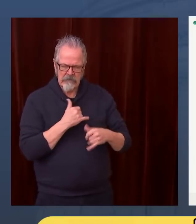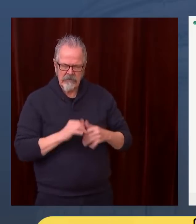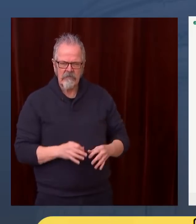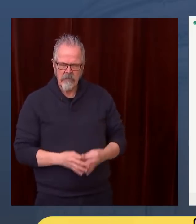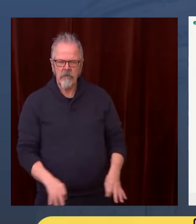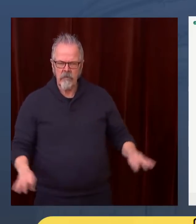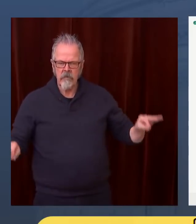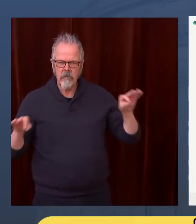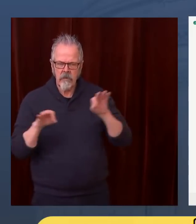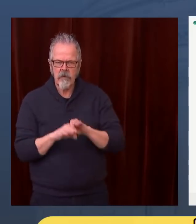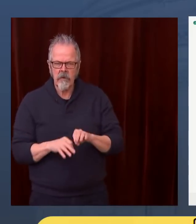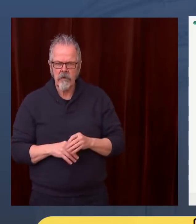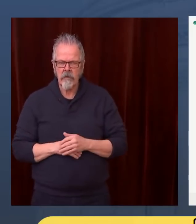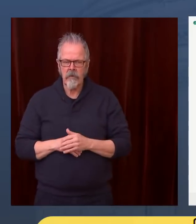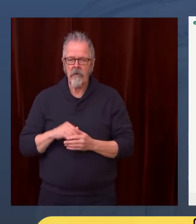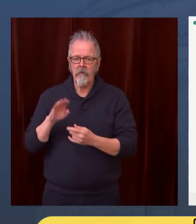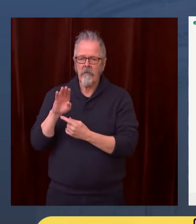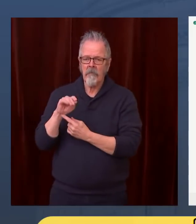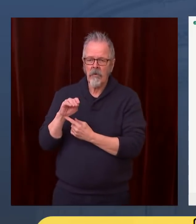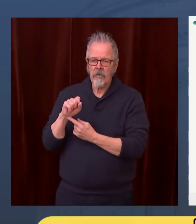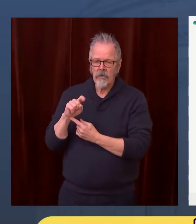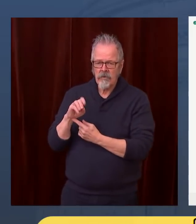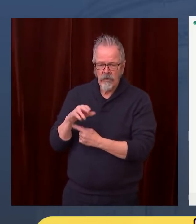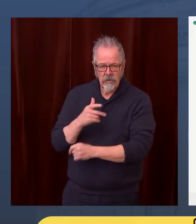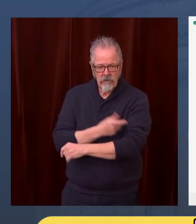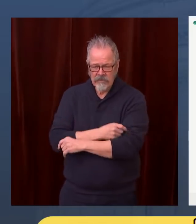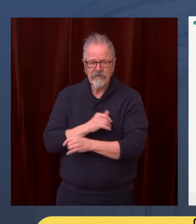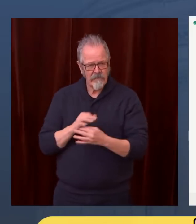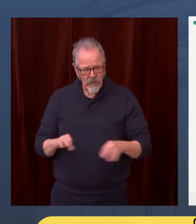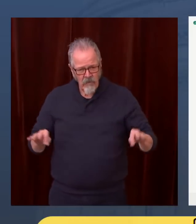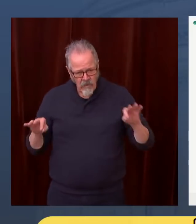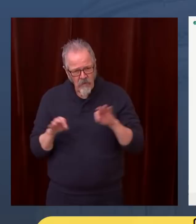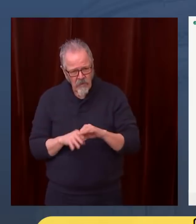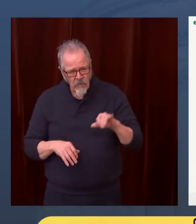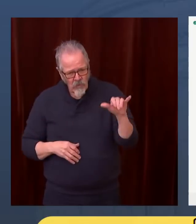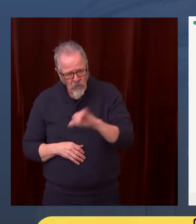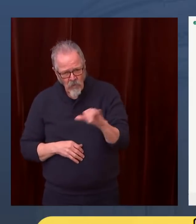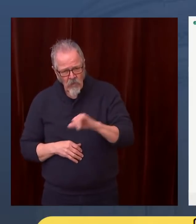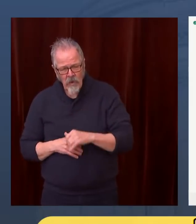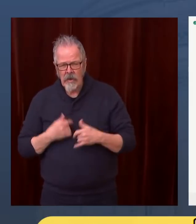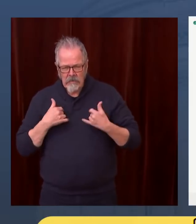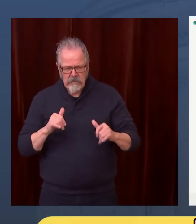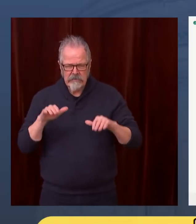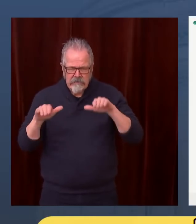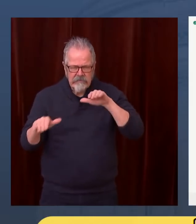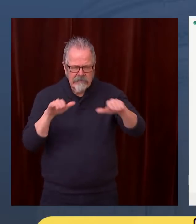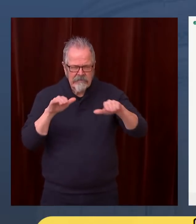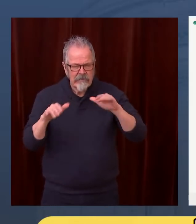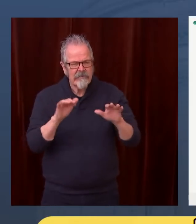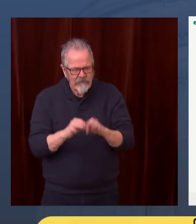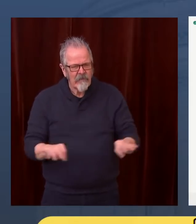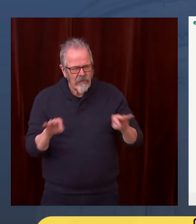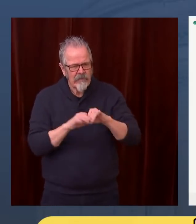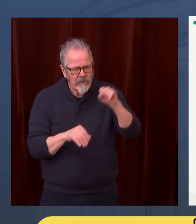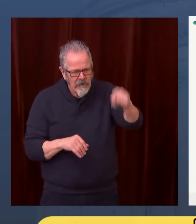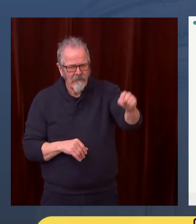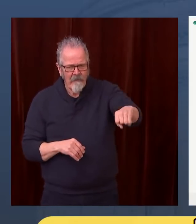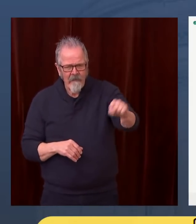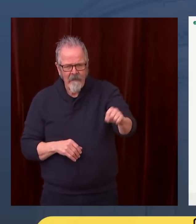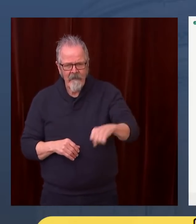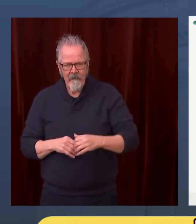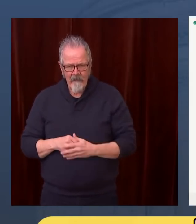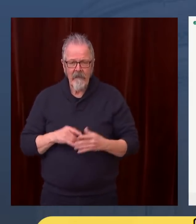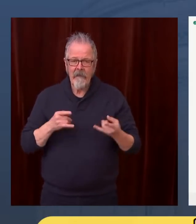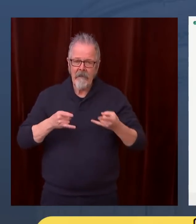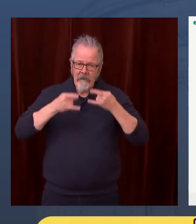emphasize the importance of parents getting their kids vaccinated. And we also emphasize the layered approach for protection. All that doesn't go